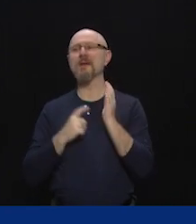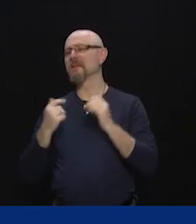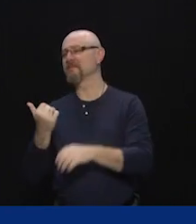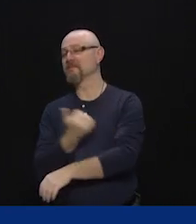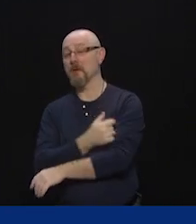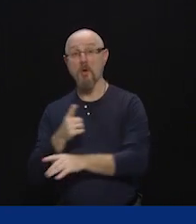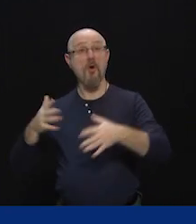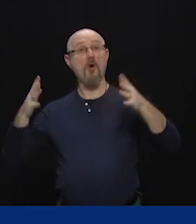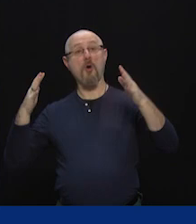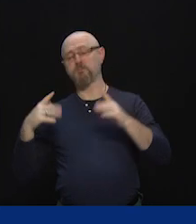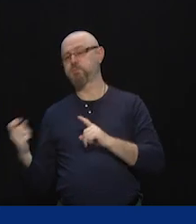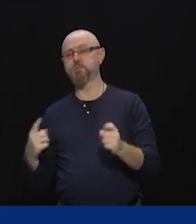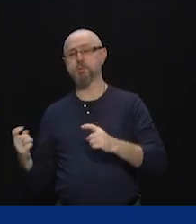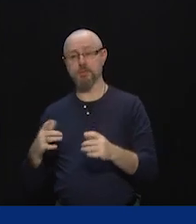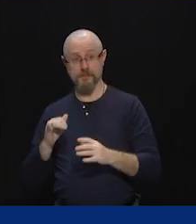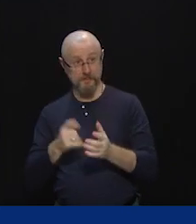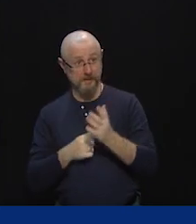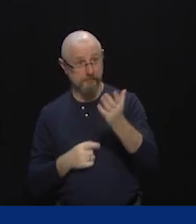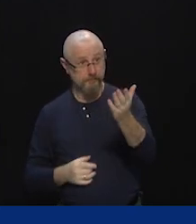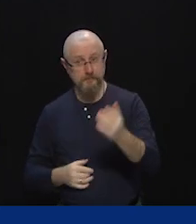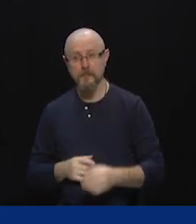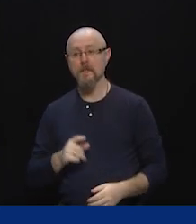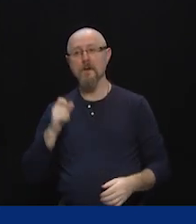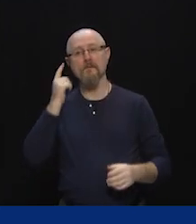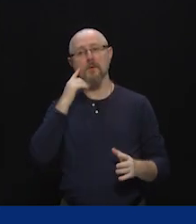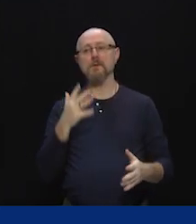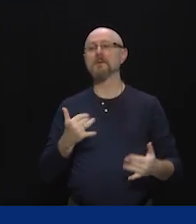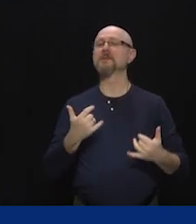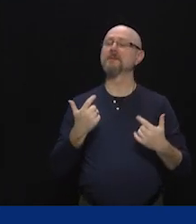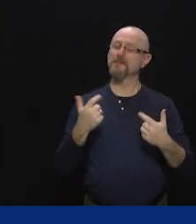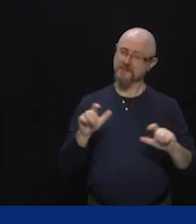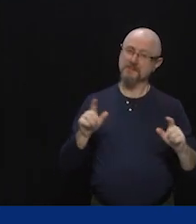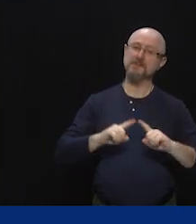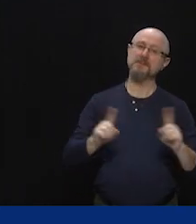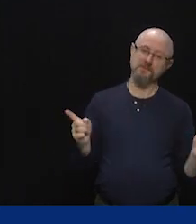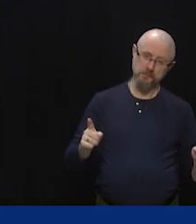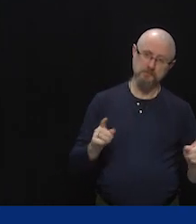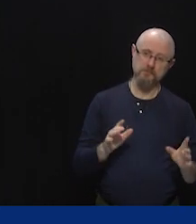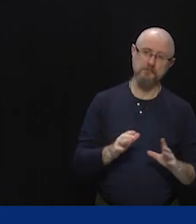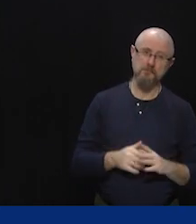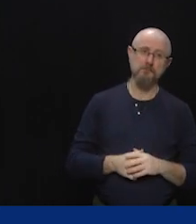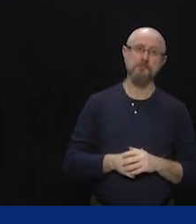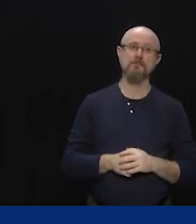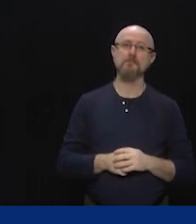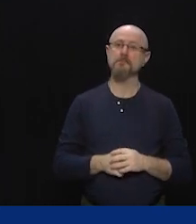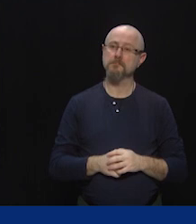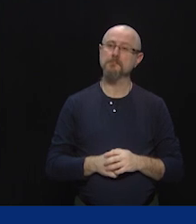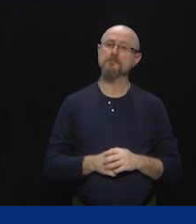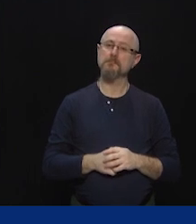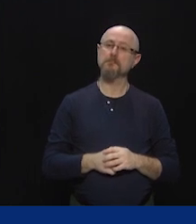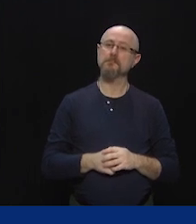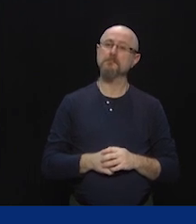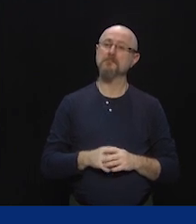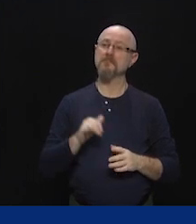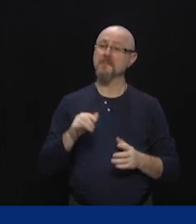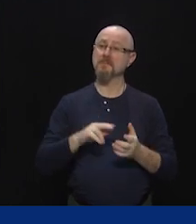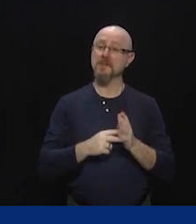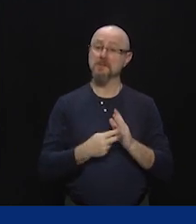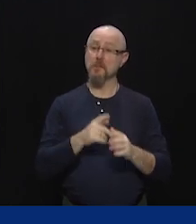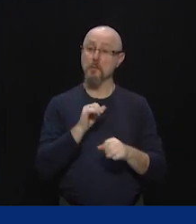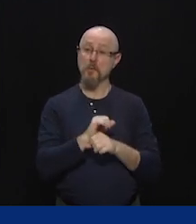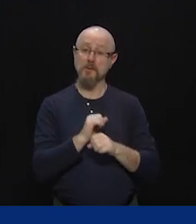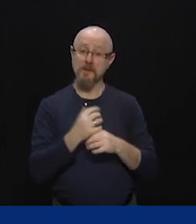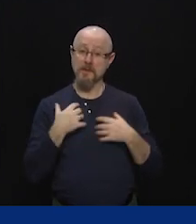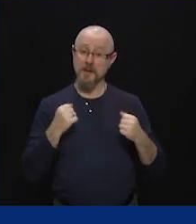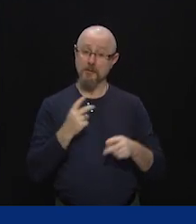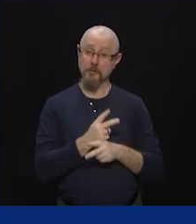haven't? Well, the extreme difference is that the contact of a healthcare worker, when you